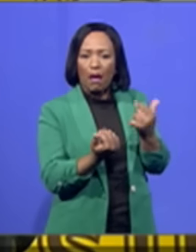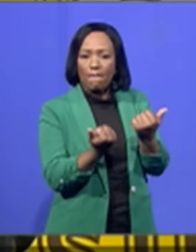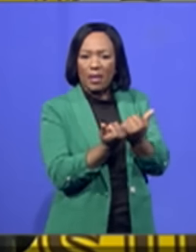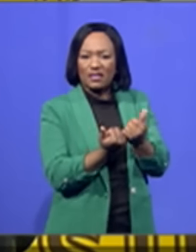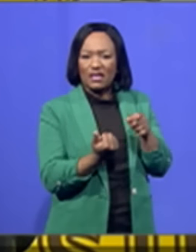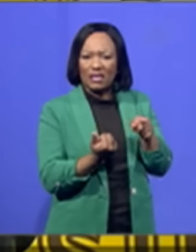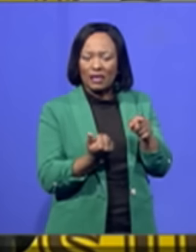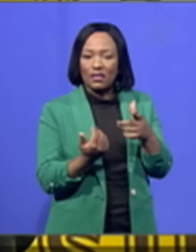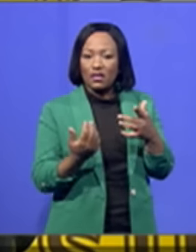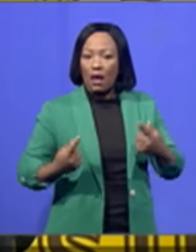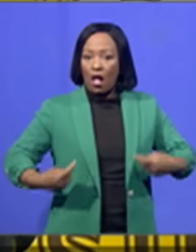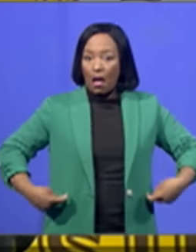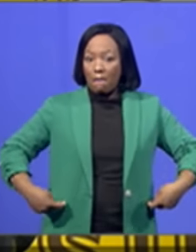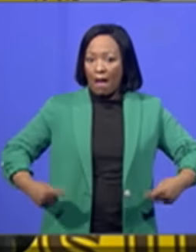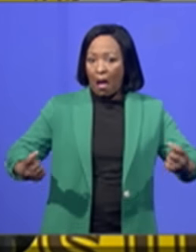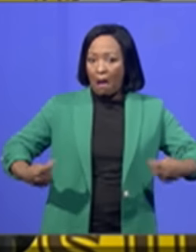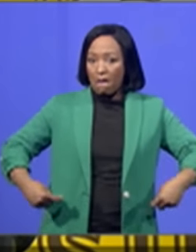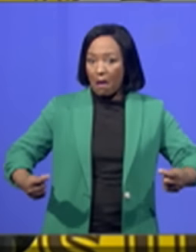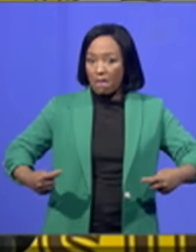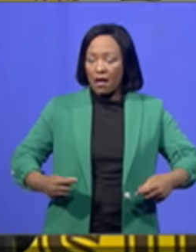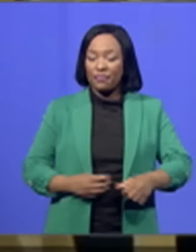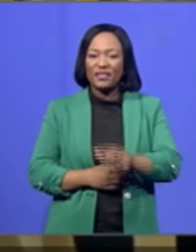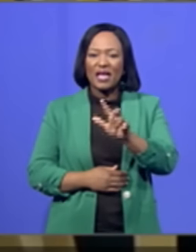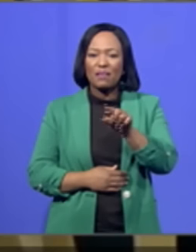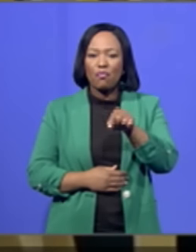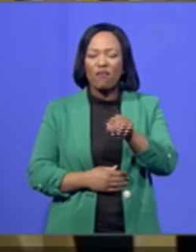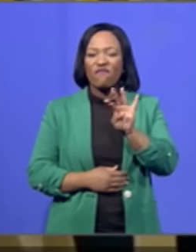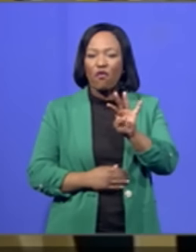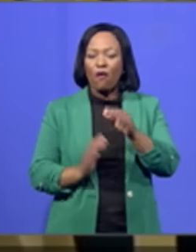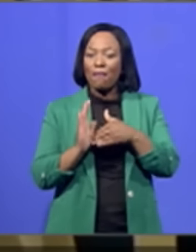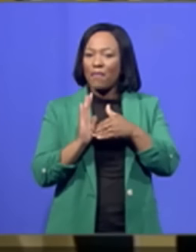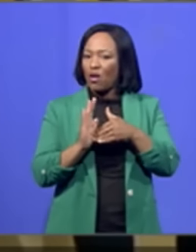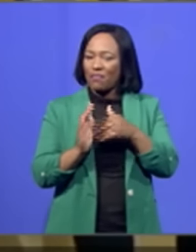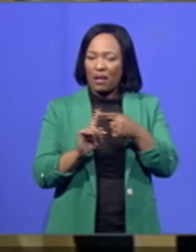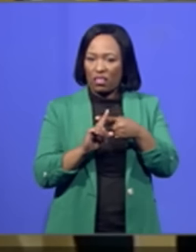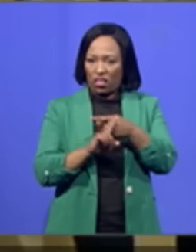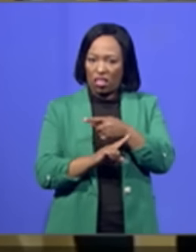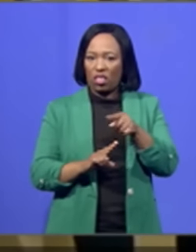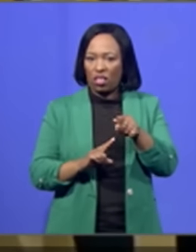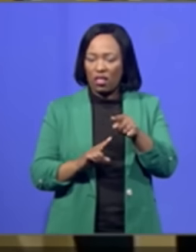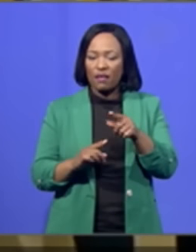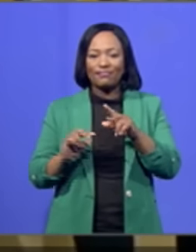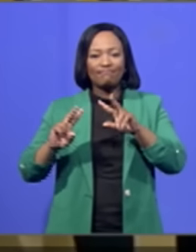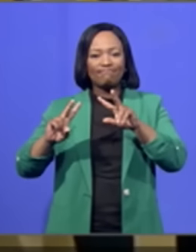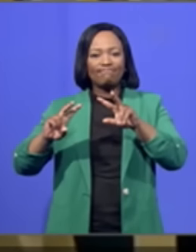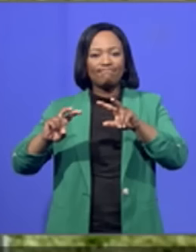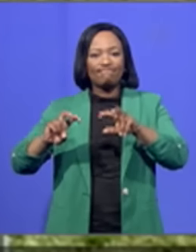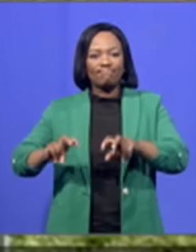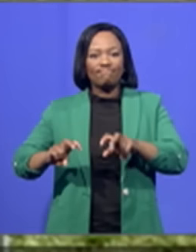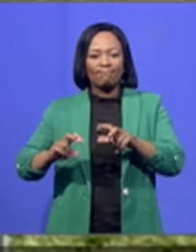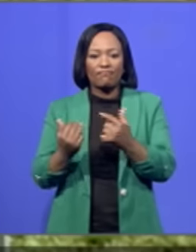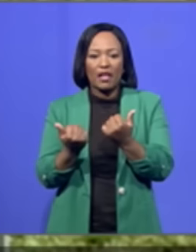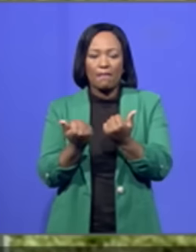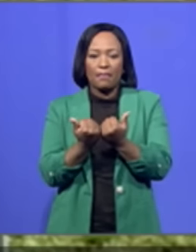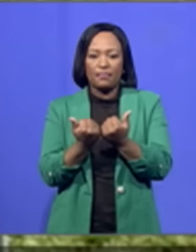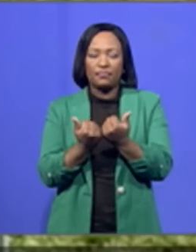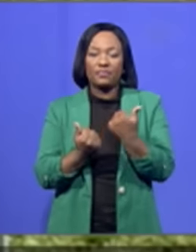a regular expenditure of over 8.3 million. Dinyakišo di be di lebeletše kudu pego ya sekhwama sa thušo ya mašeleng a ngwaga